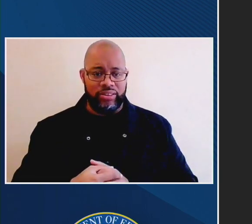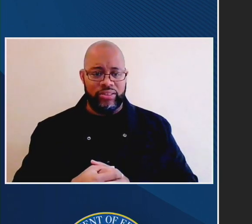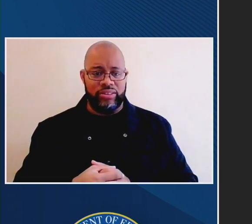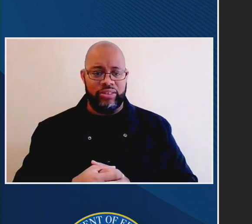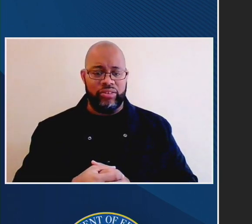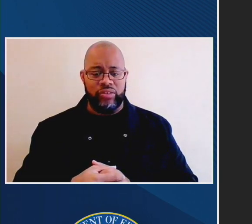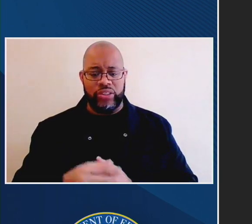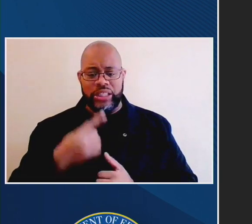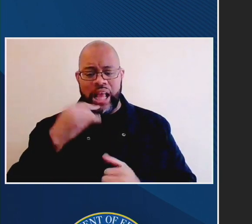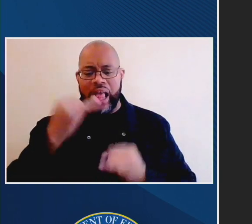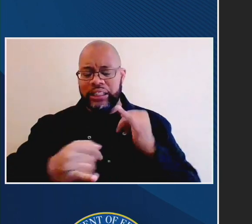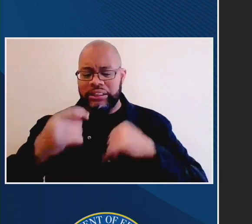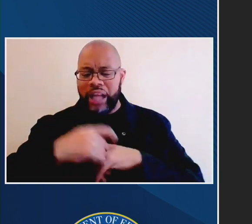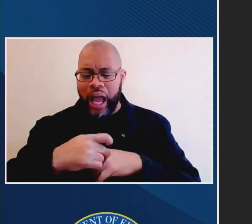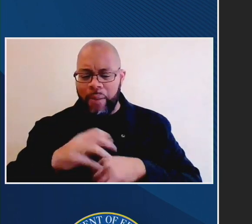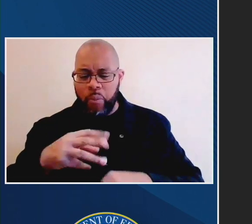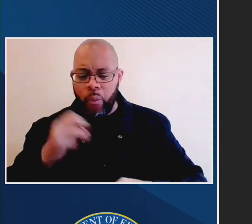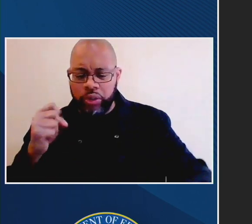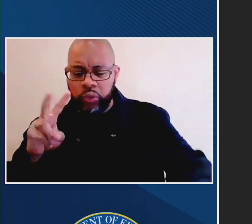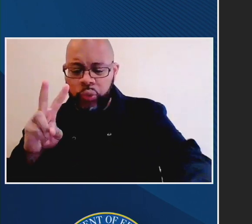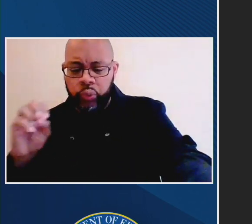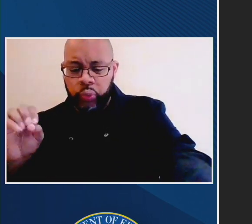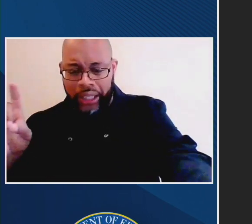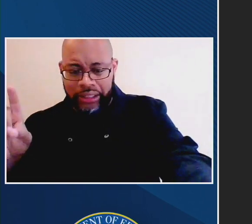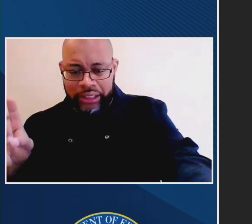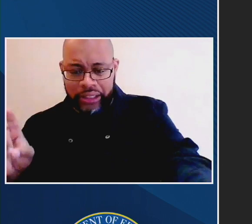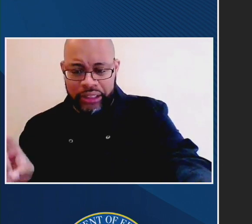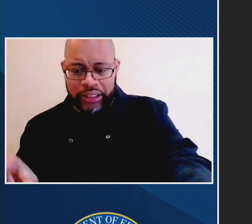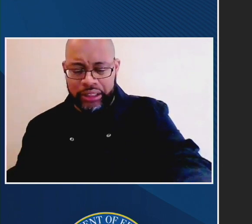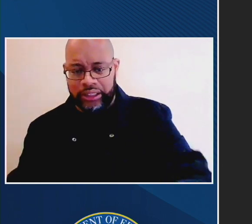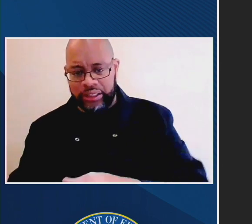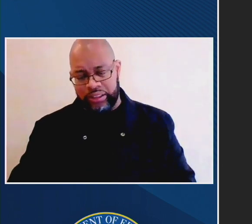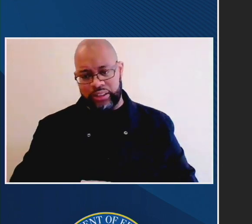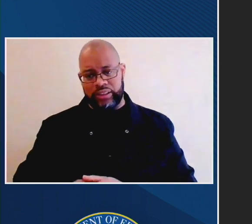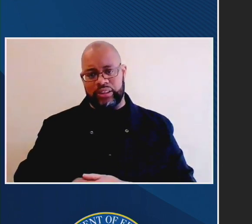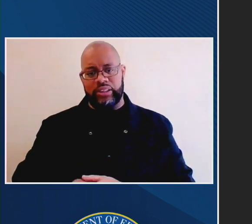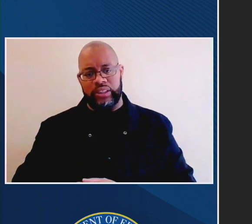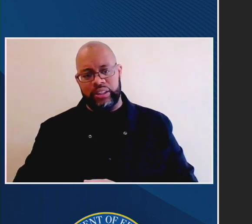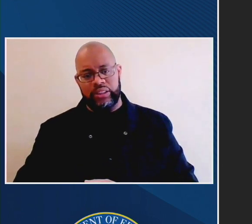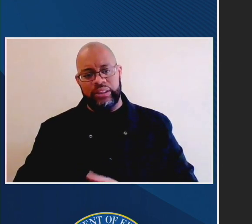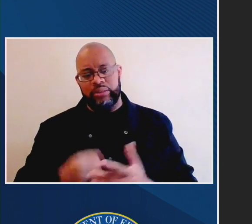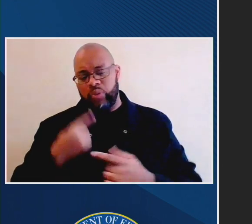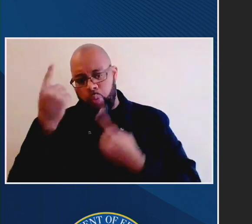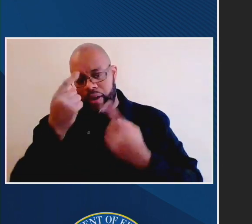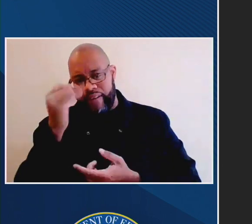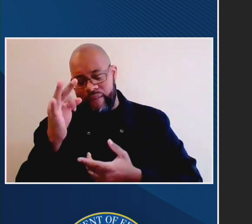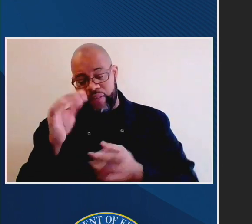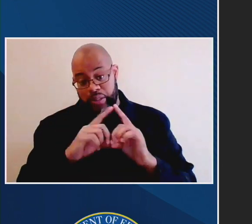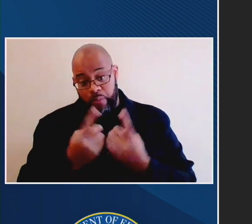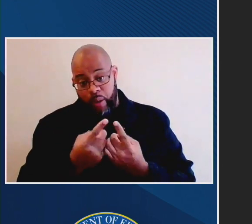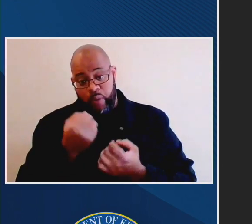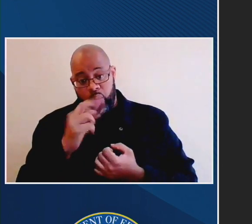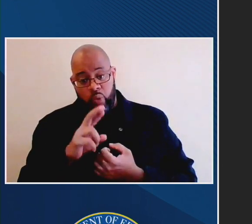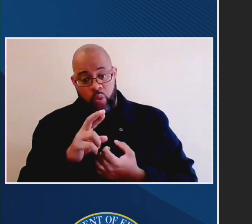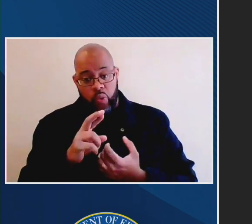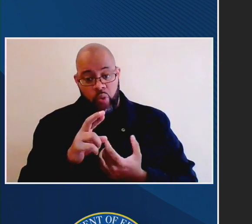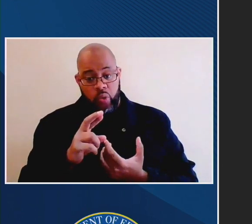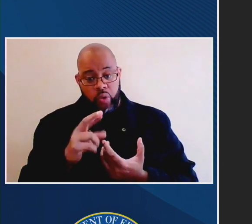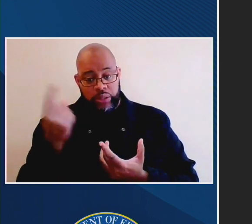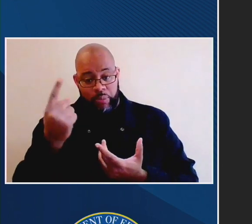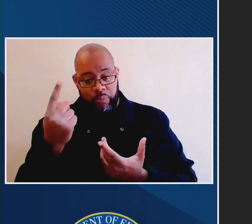this work. They support the work. It is very tied into local and community needs. It is